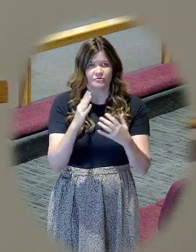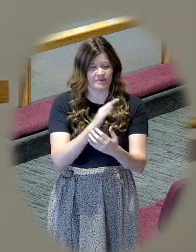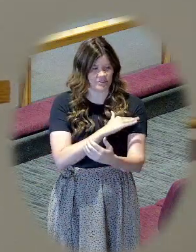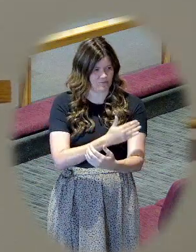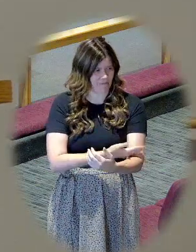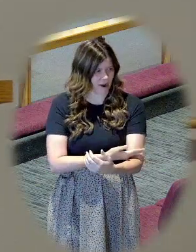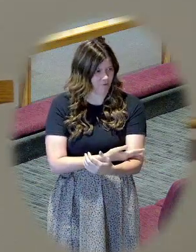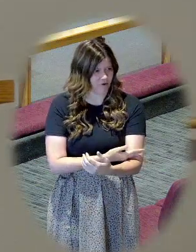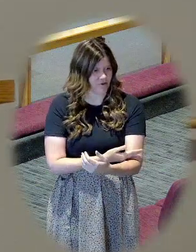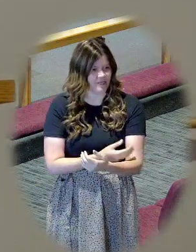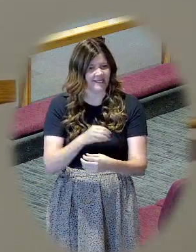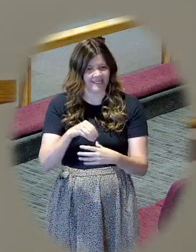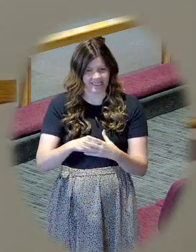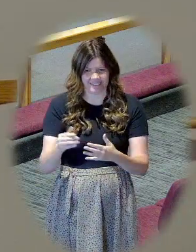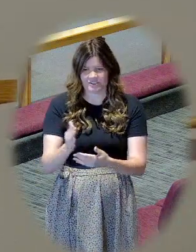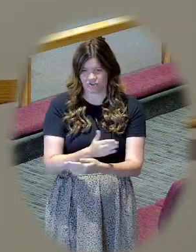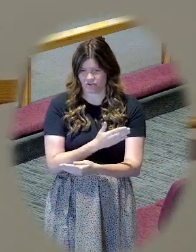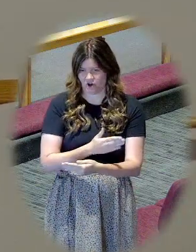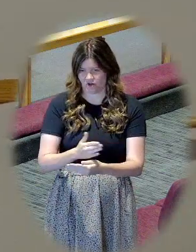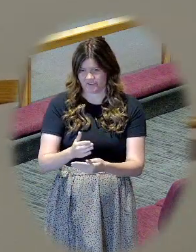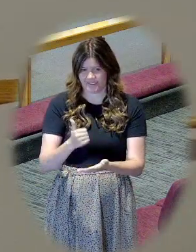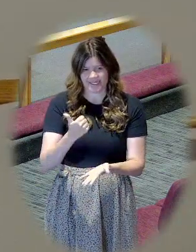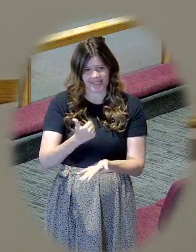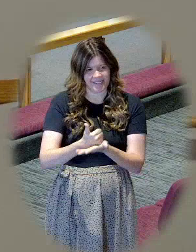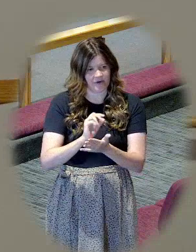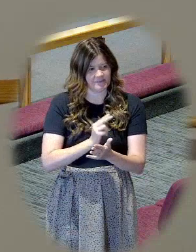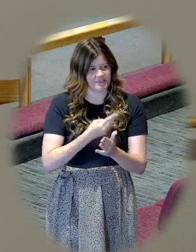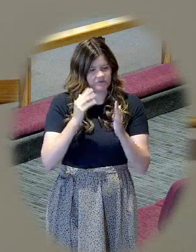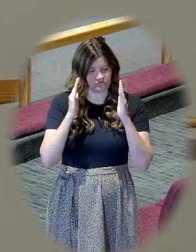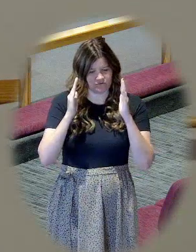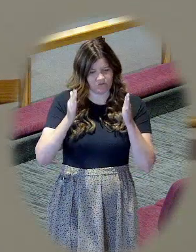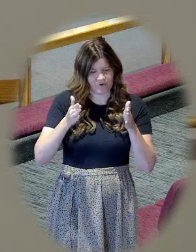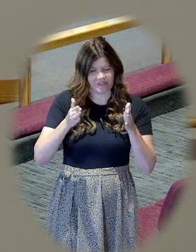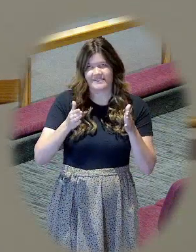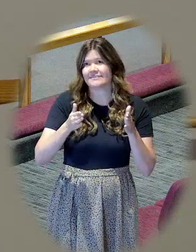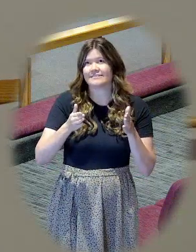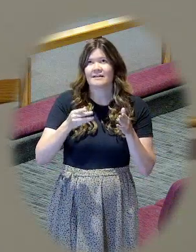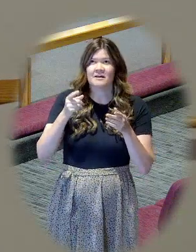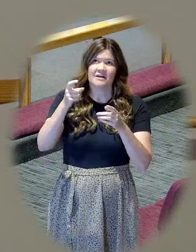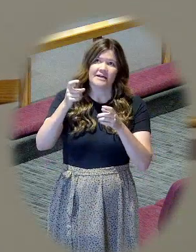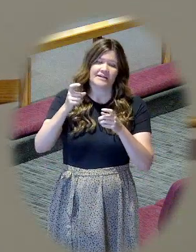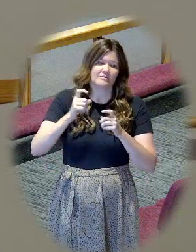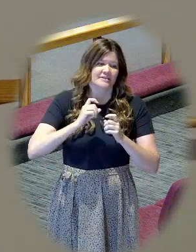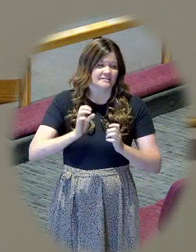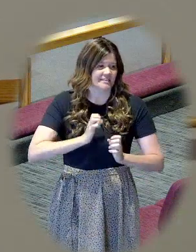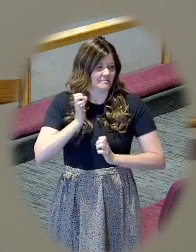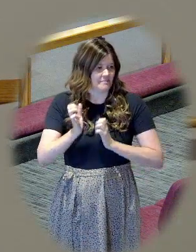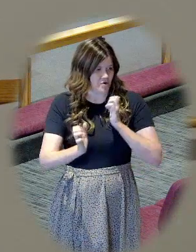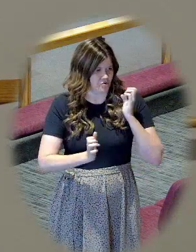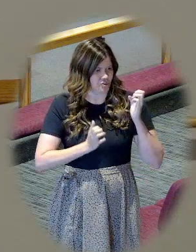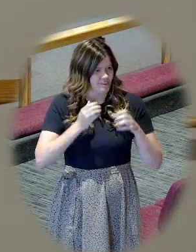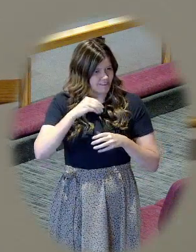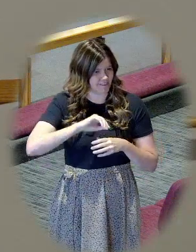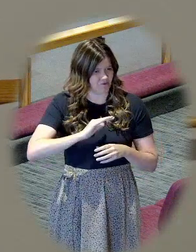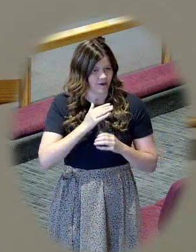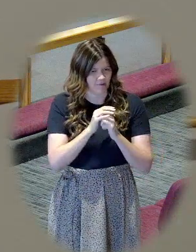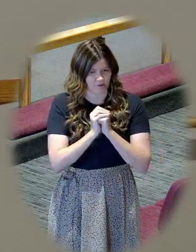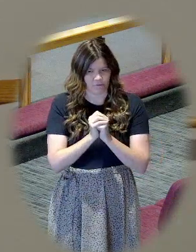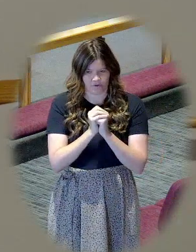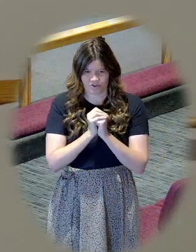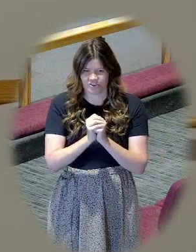song. It helps us to focus. It brings a sense of emotion into our worship that needs to be